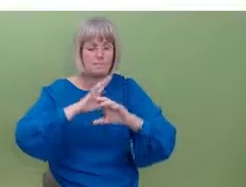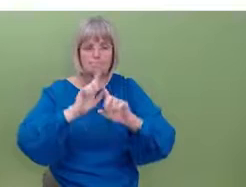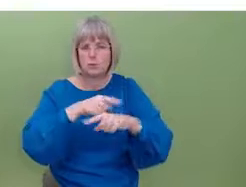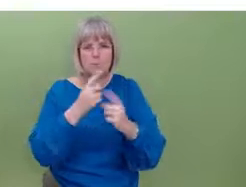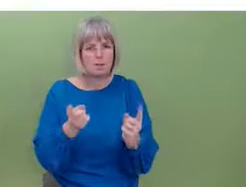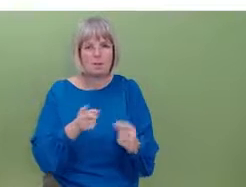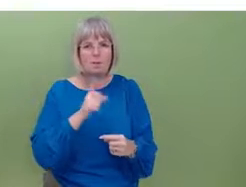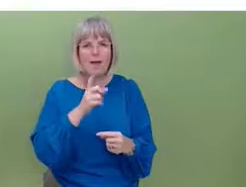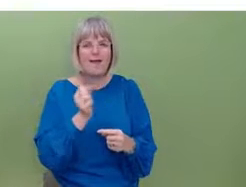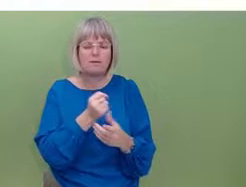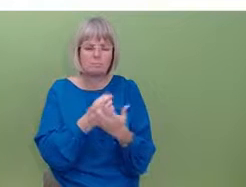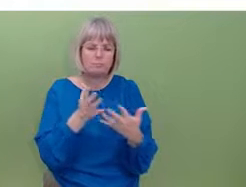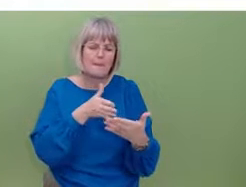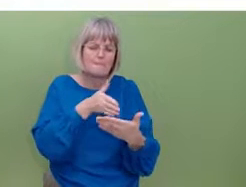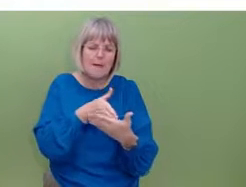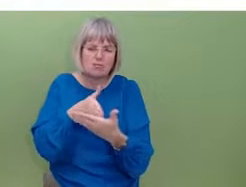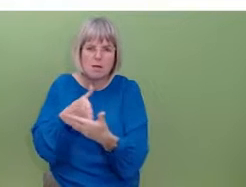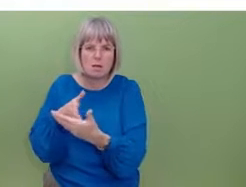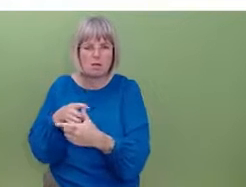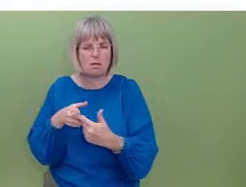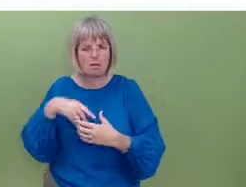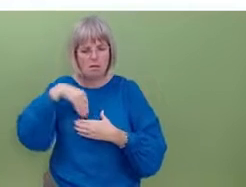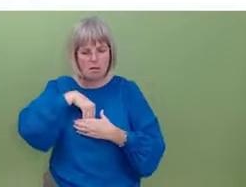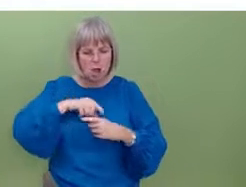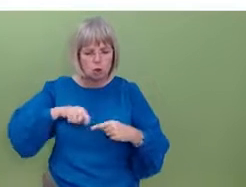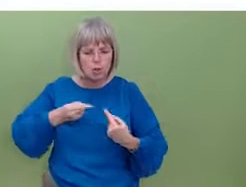and challenges that these individuals face